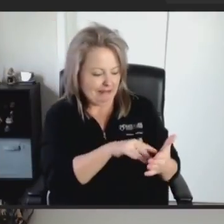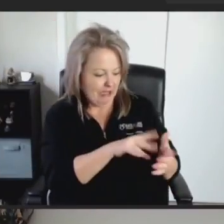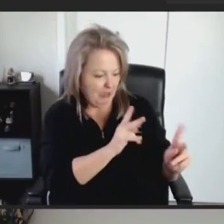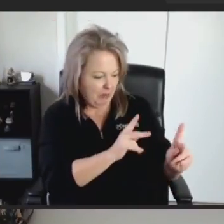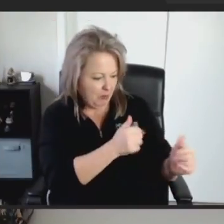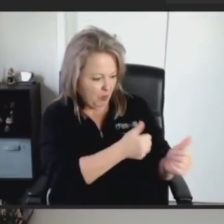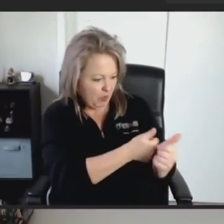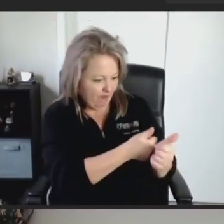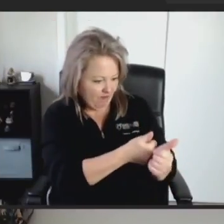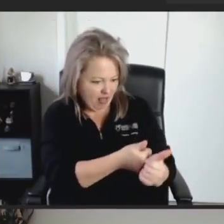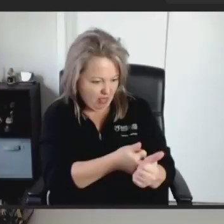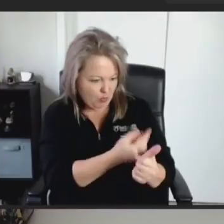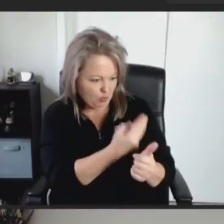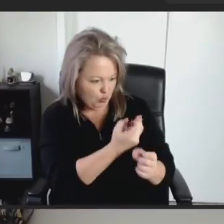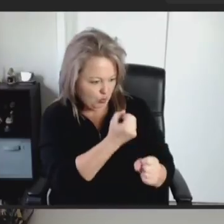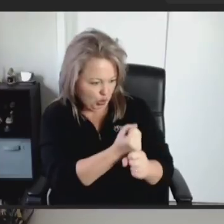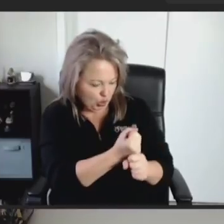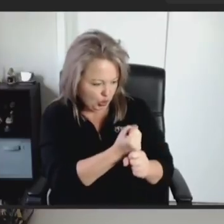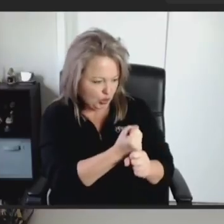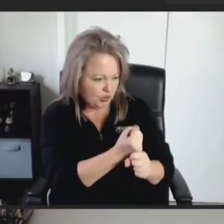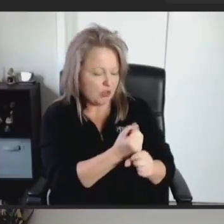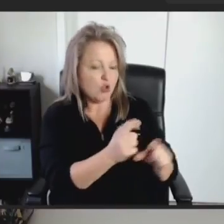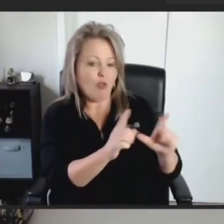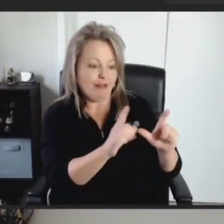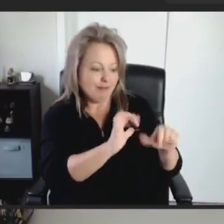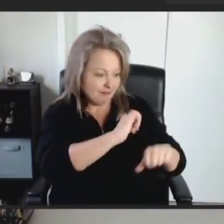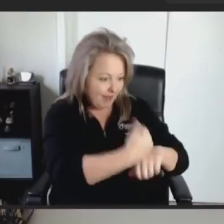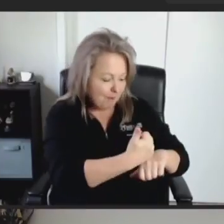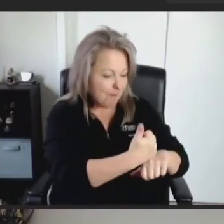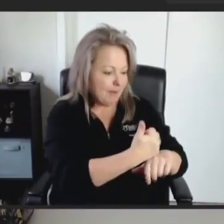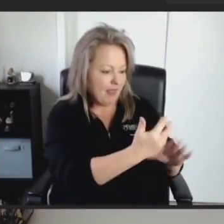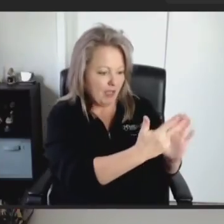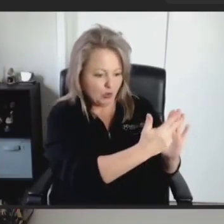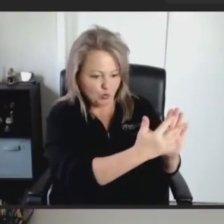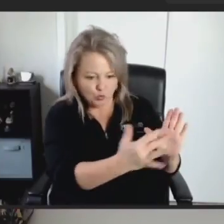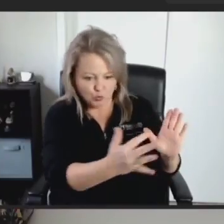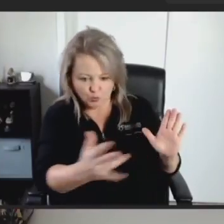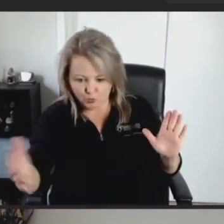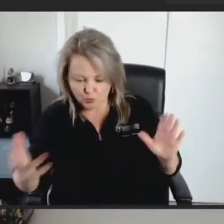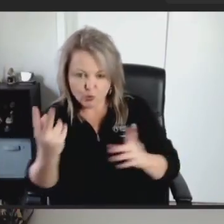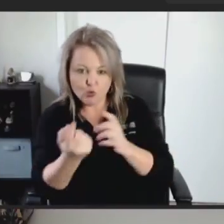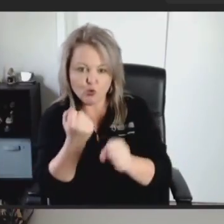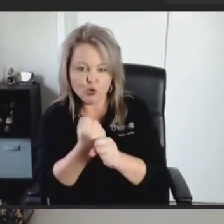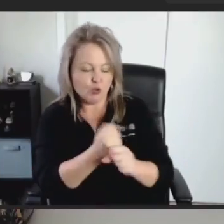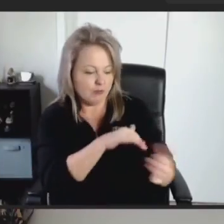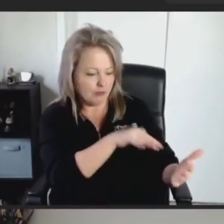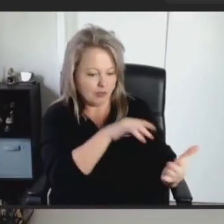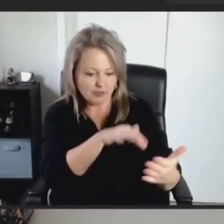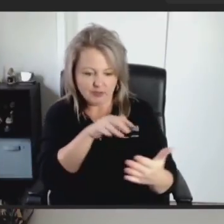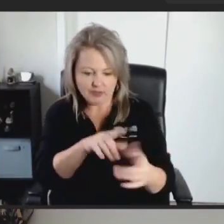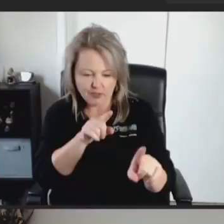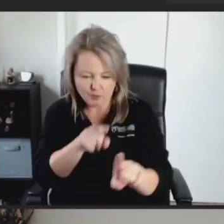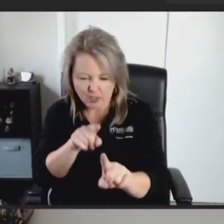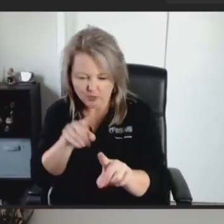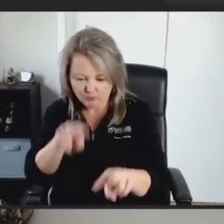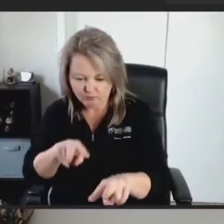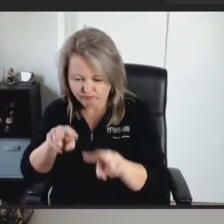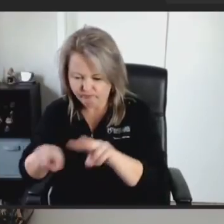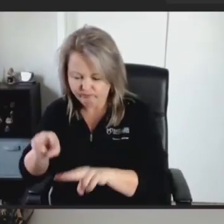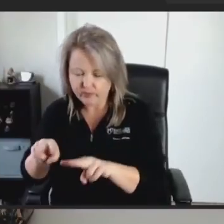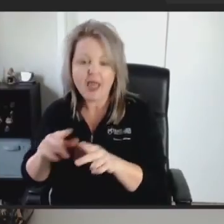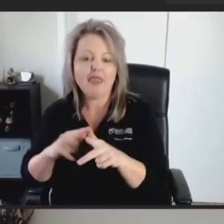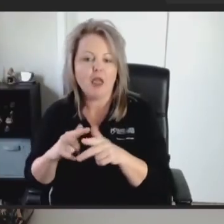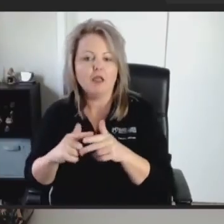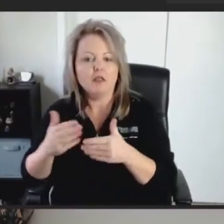for 2 years post-licensure, and then we'll have even more studies beyond that to look